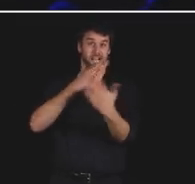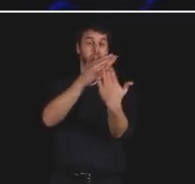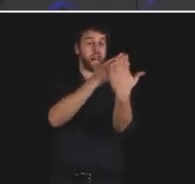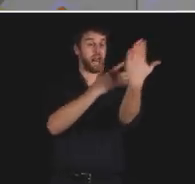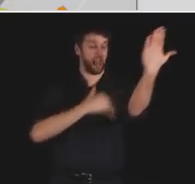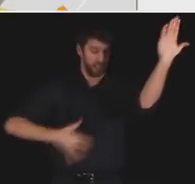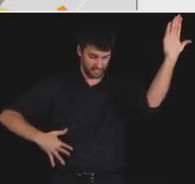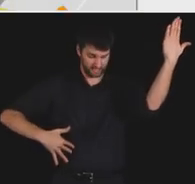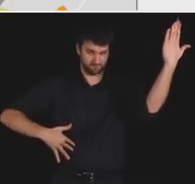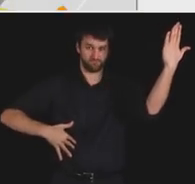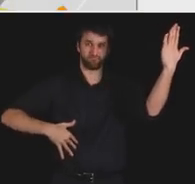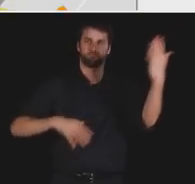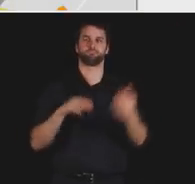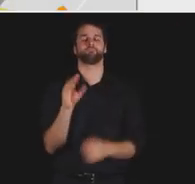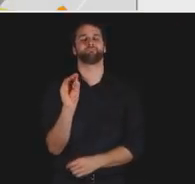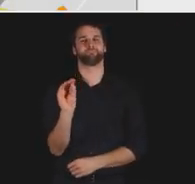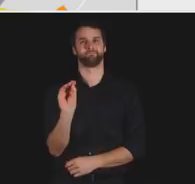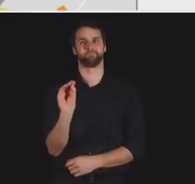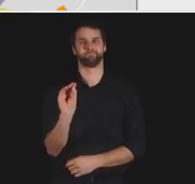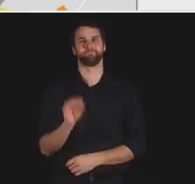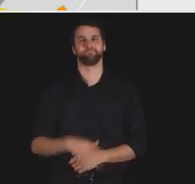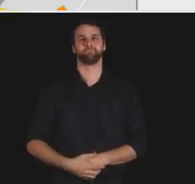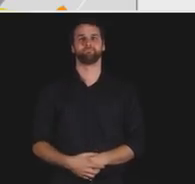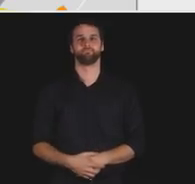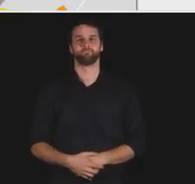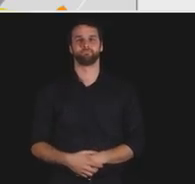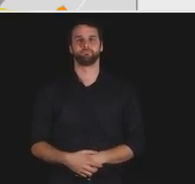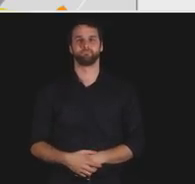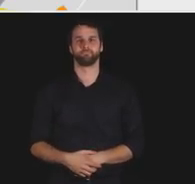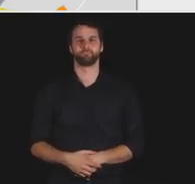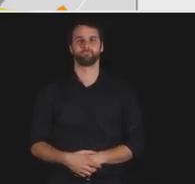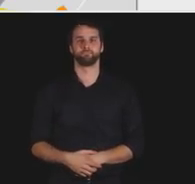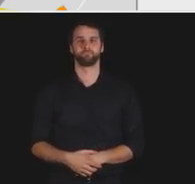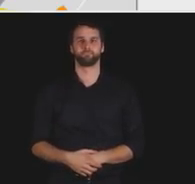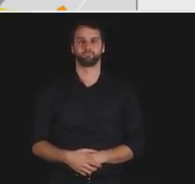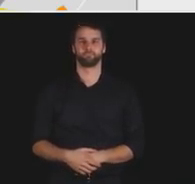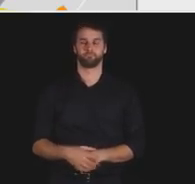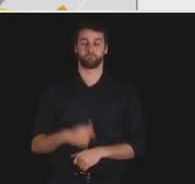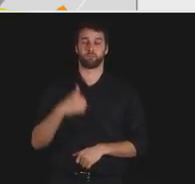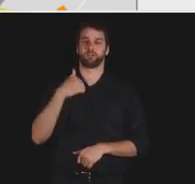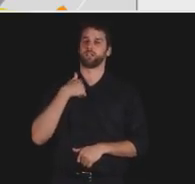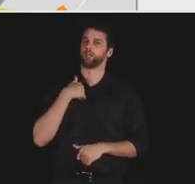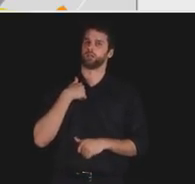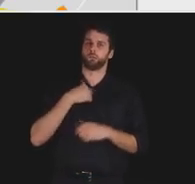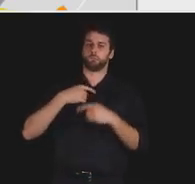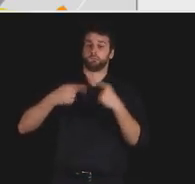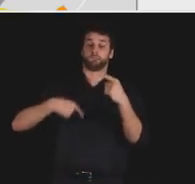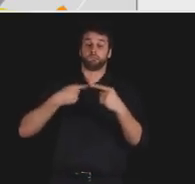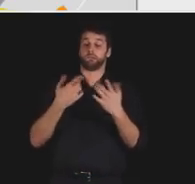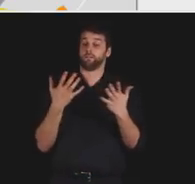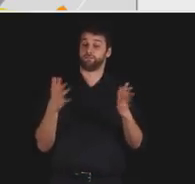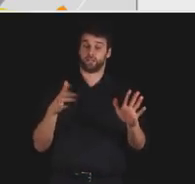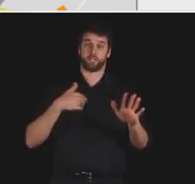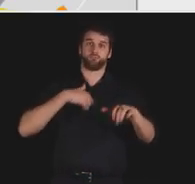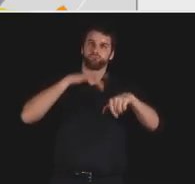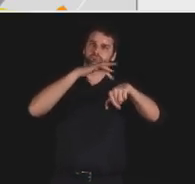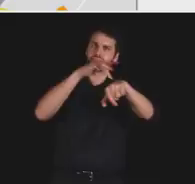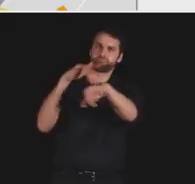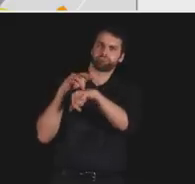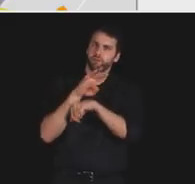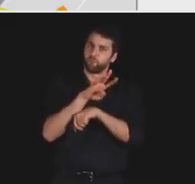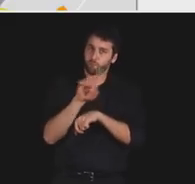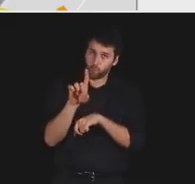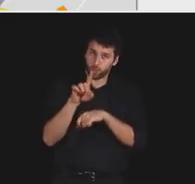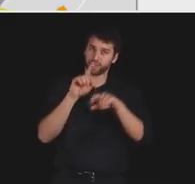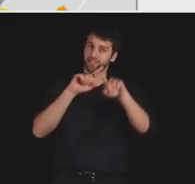By then, I had covered 41 different countries on all 7 continents. I flew more